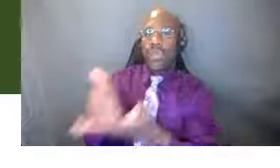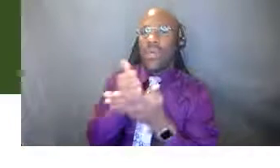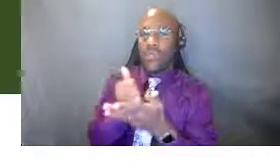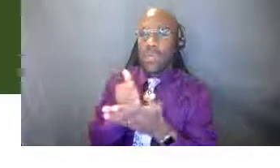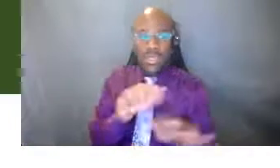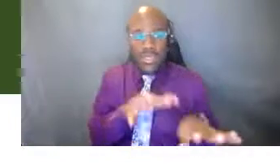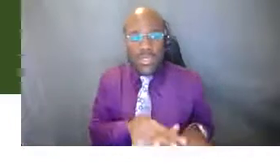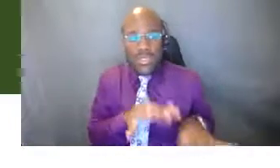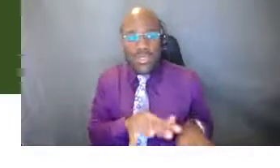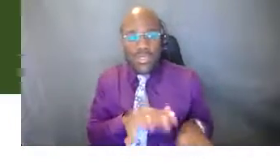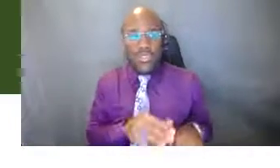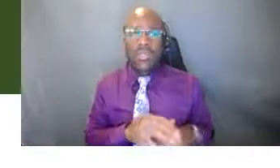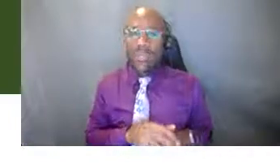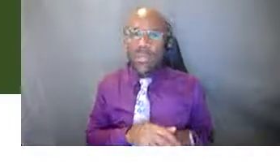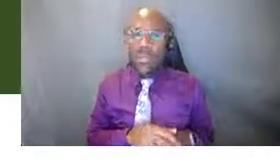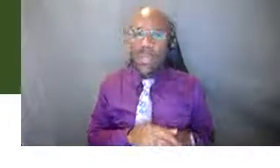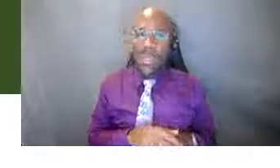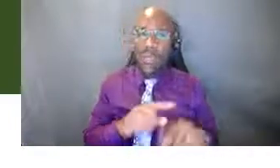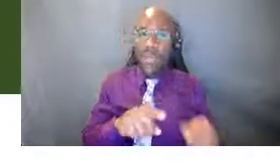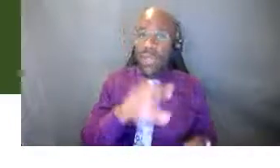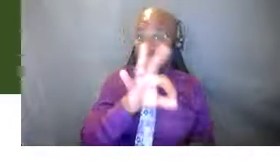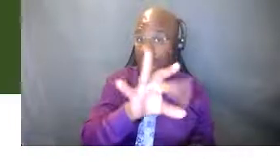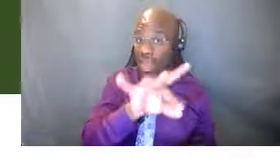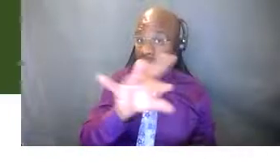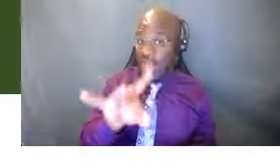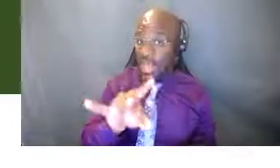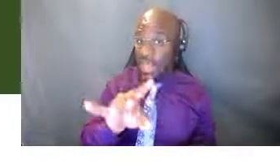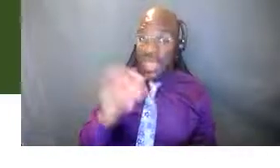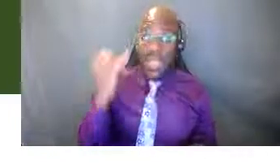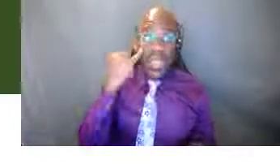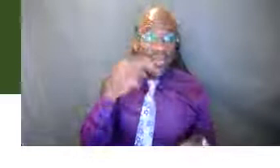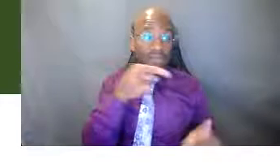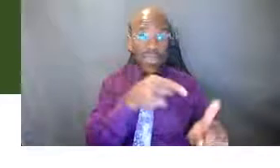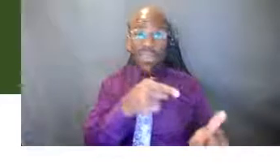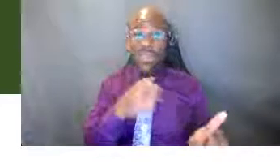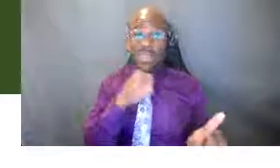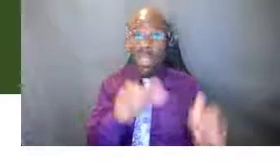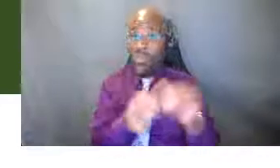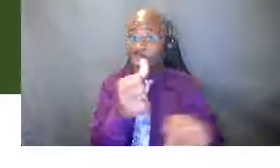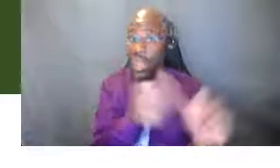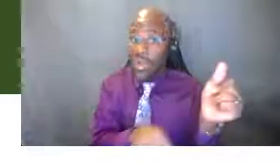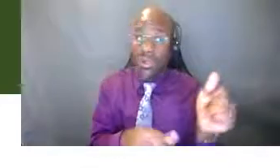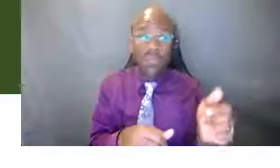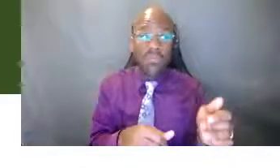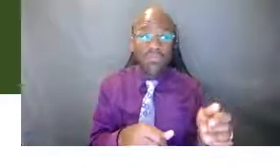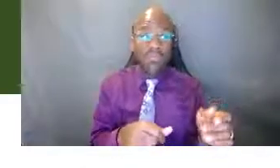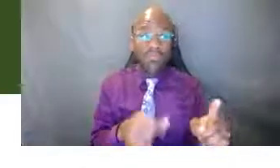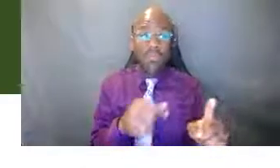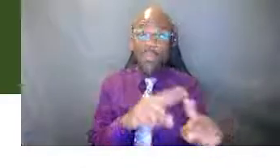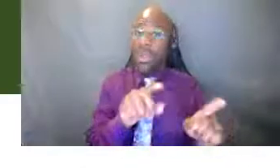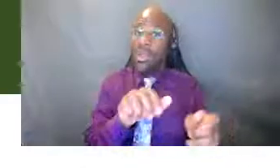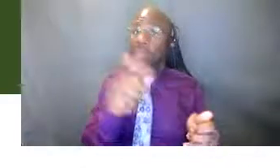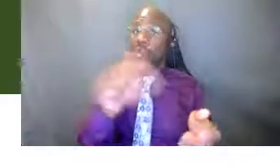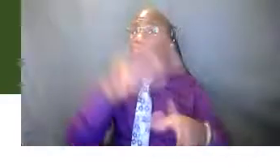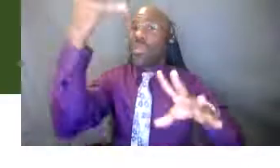with crisis services if they're not suicidal. So that's one